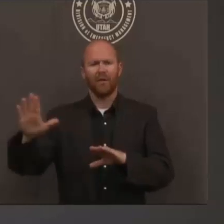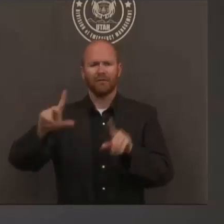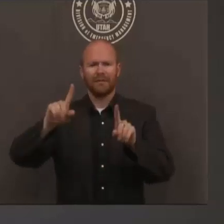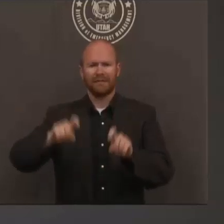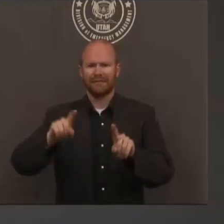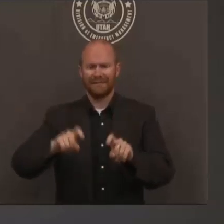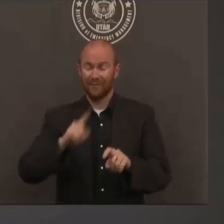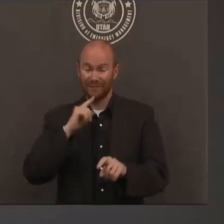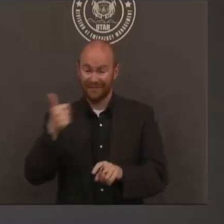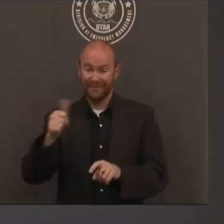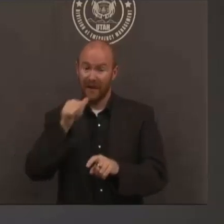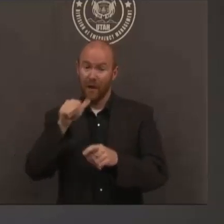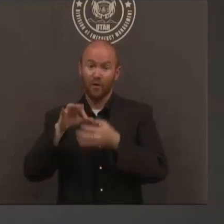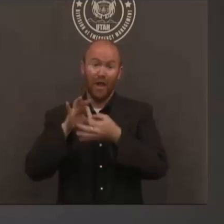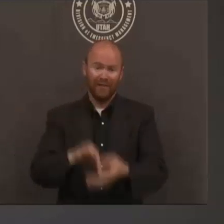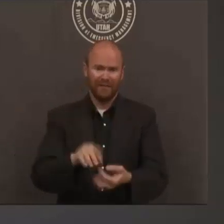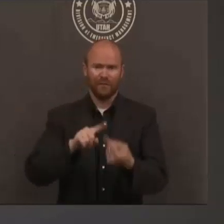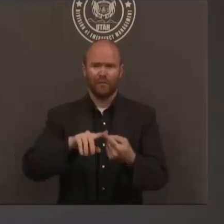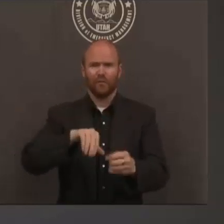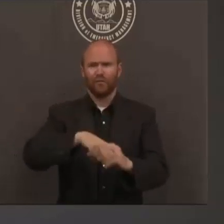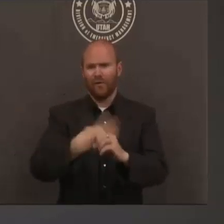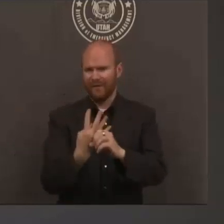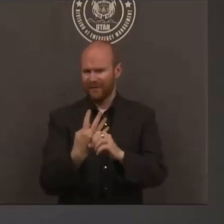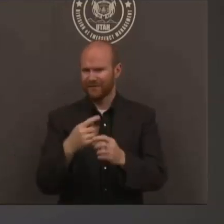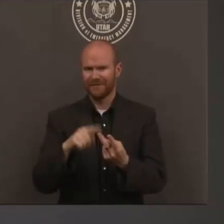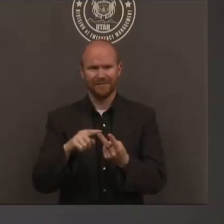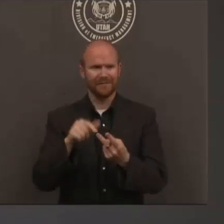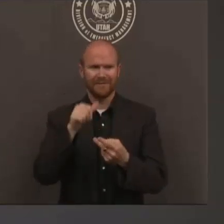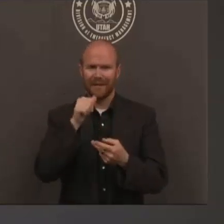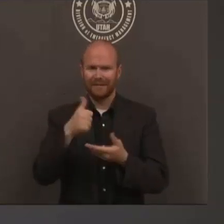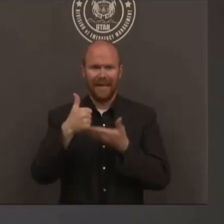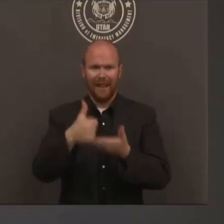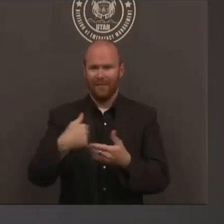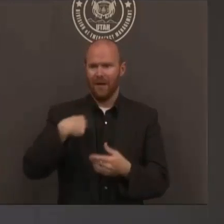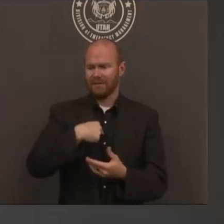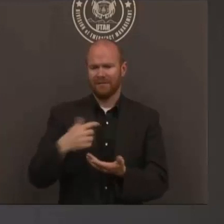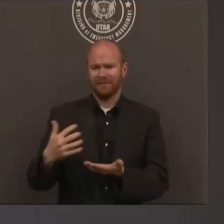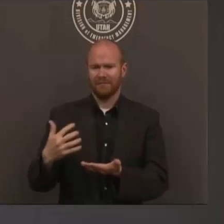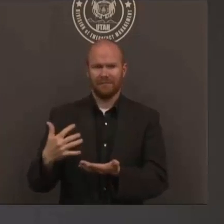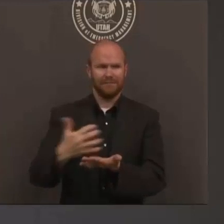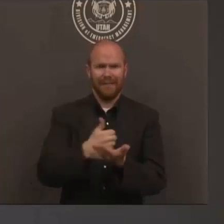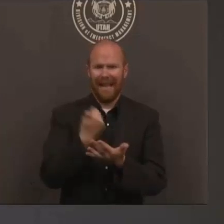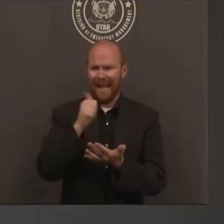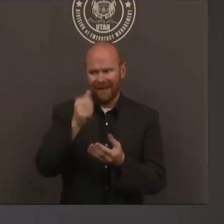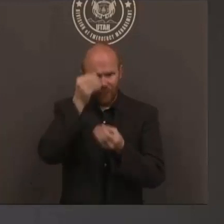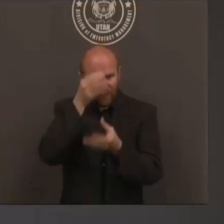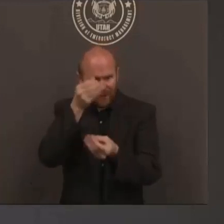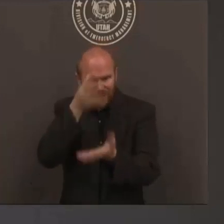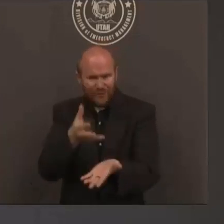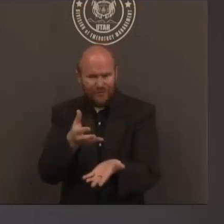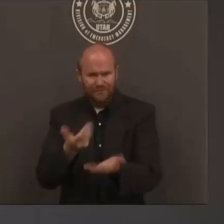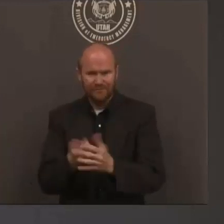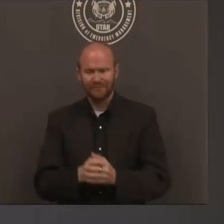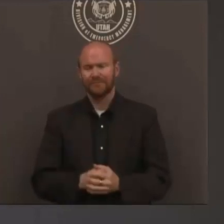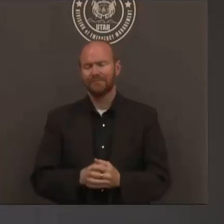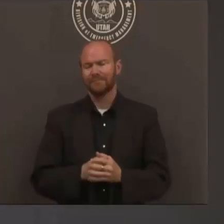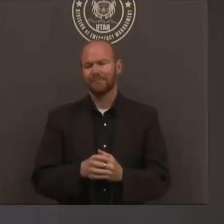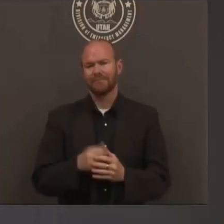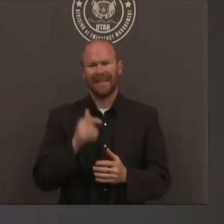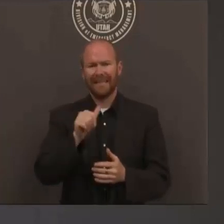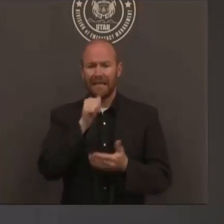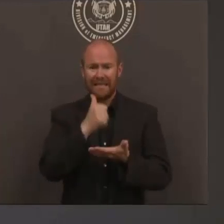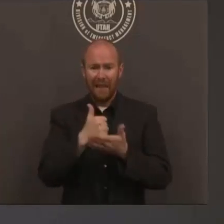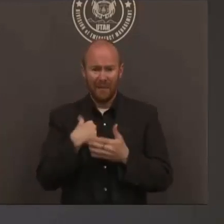really isn't relevant to what we're trying to do with people to get them to get in and be assessed and then decide if they need to get